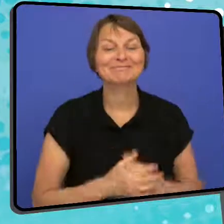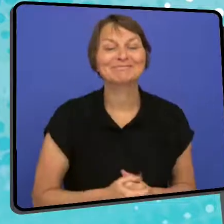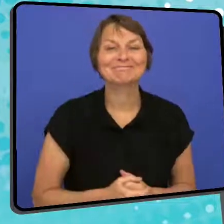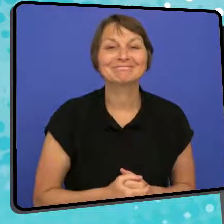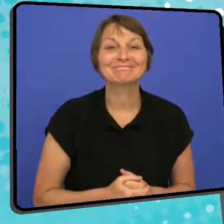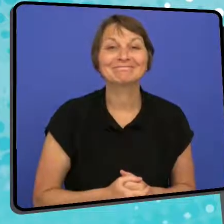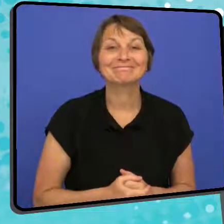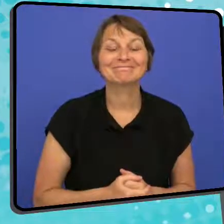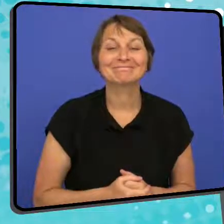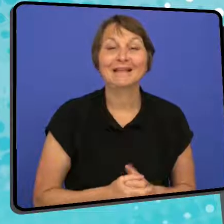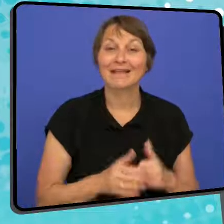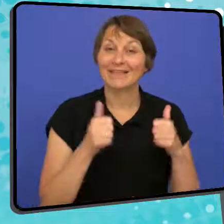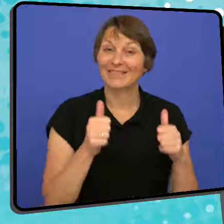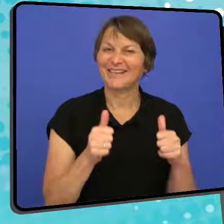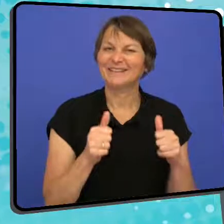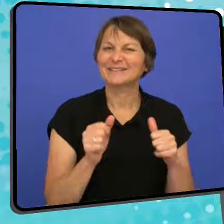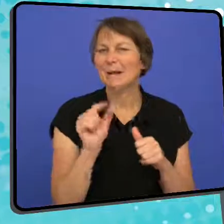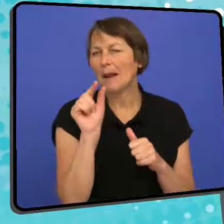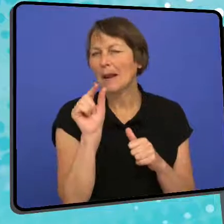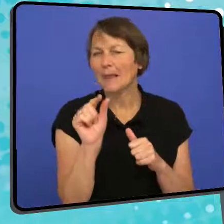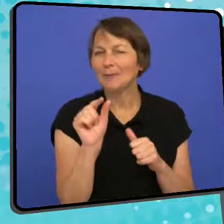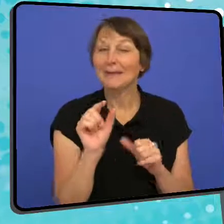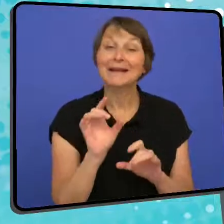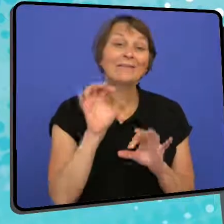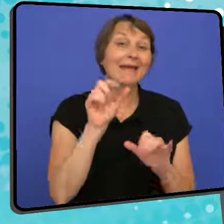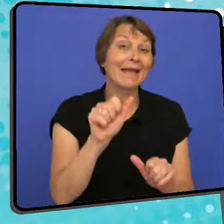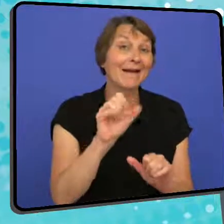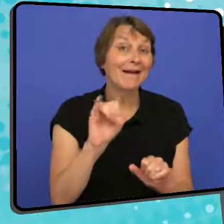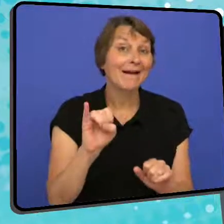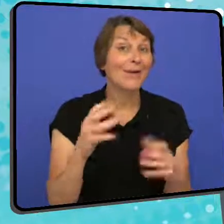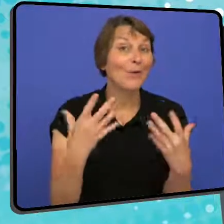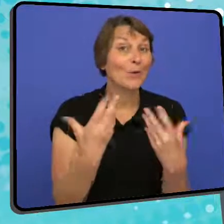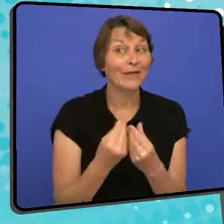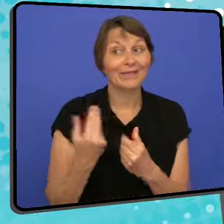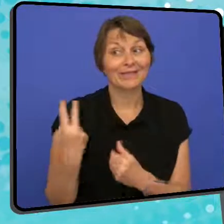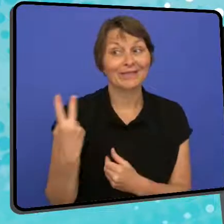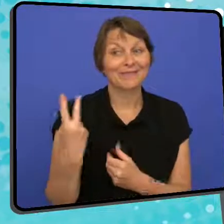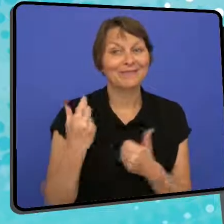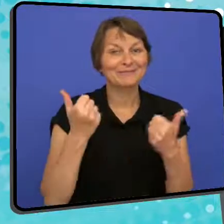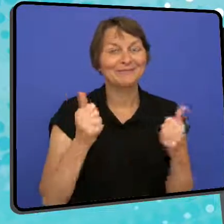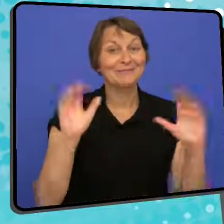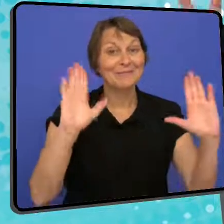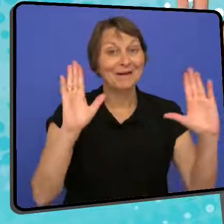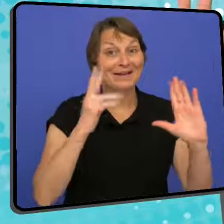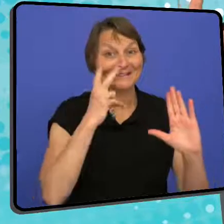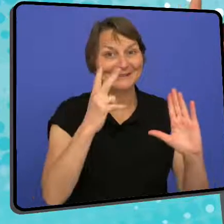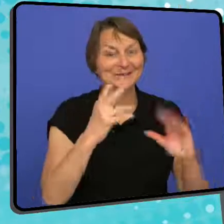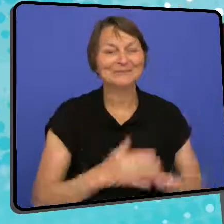been A Bit of AI with Henk and Amy. We'll see you soon. Thank you for watching.